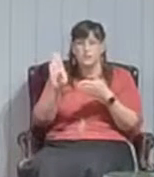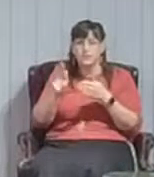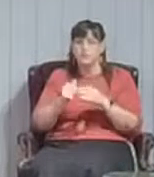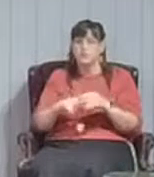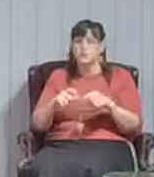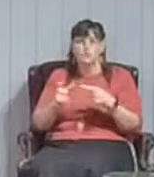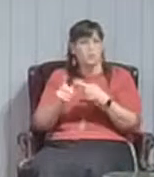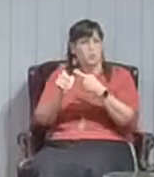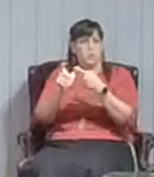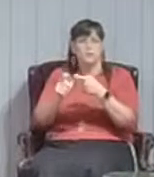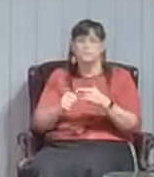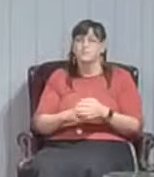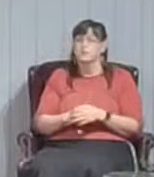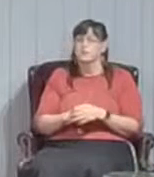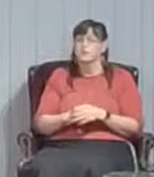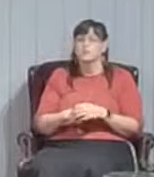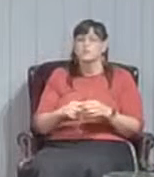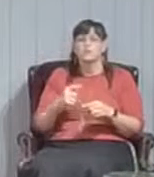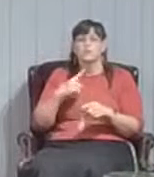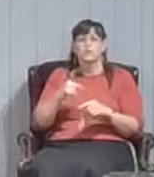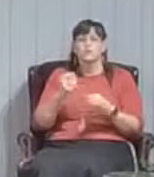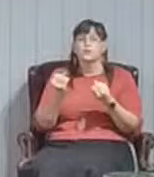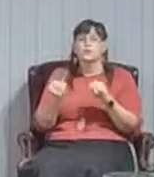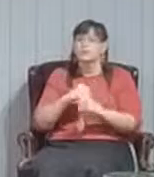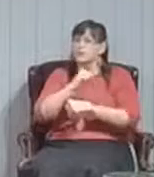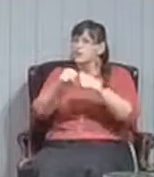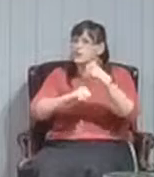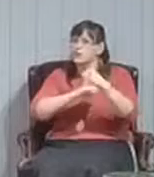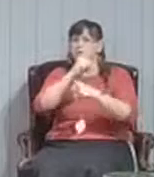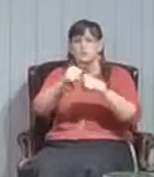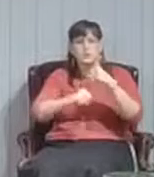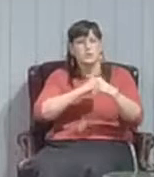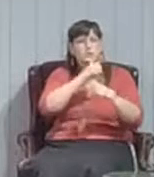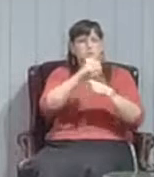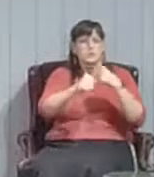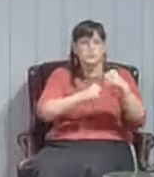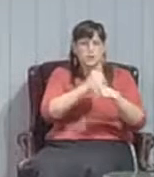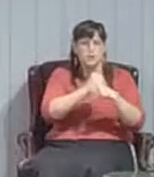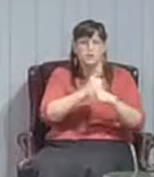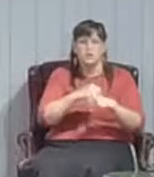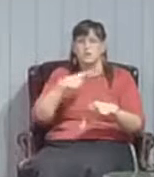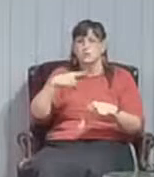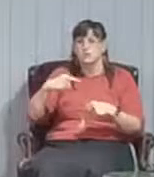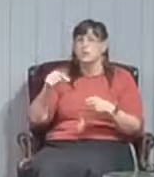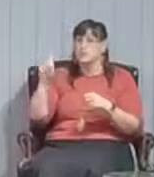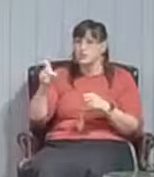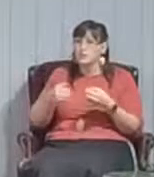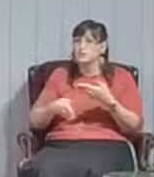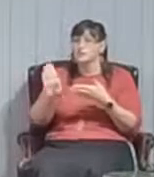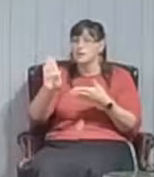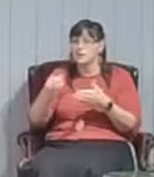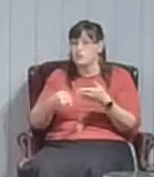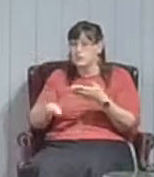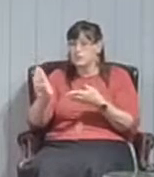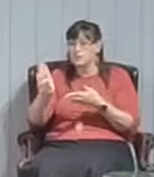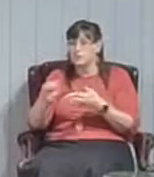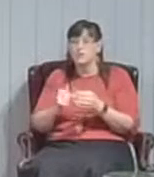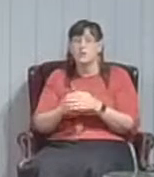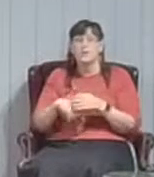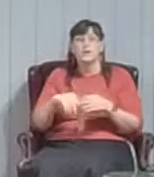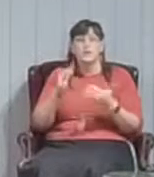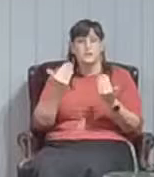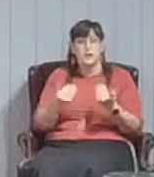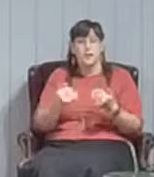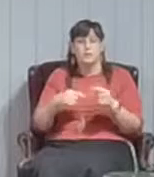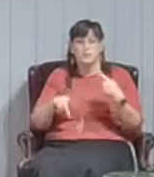run. So he's telling, for all those years he preached, you got to leave, you got to leave, you got to leave, you got to leave. Now he's going to say to the ones that are left, you got to stay, you got to stay, you